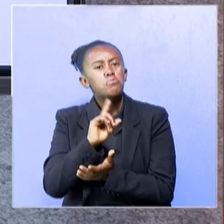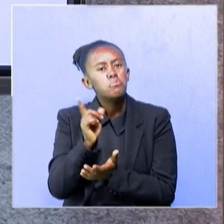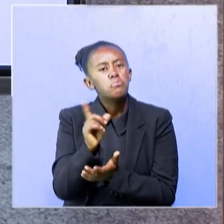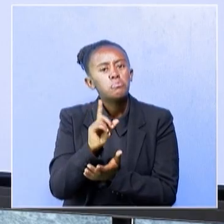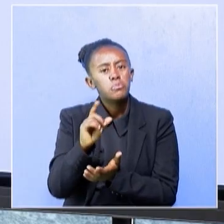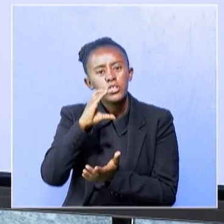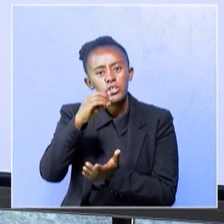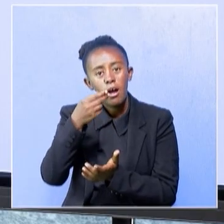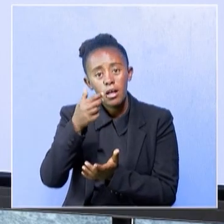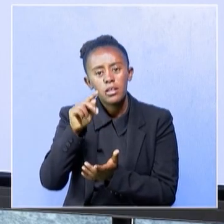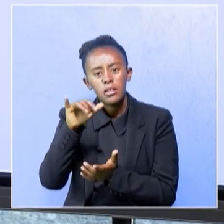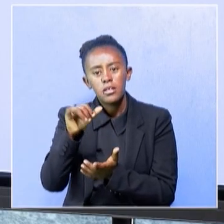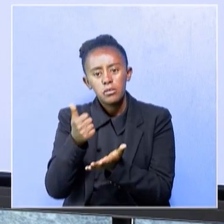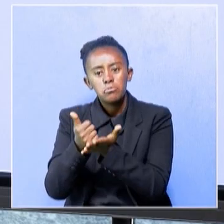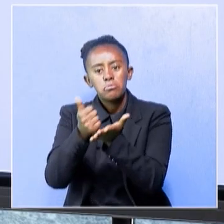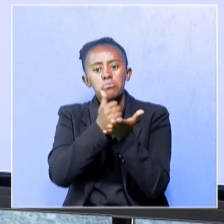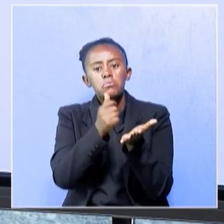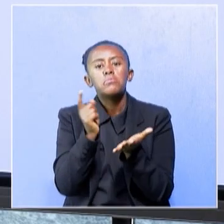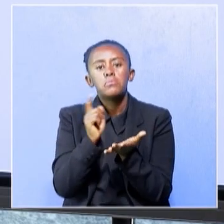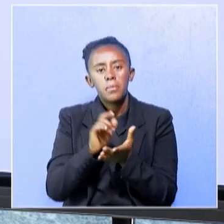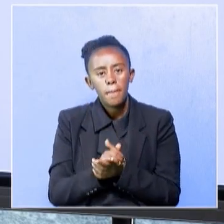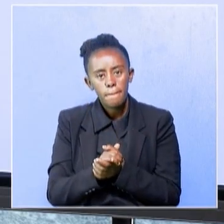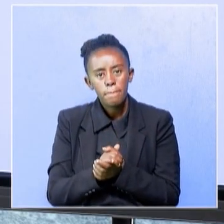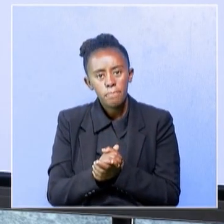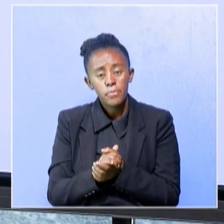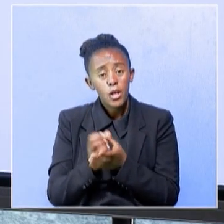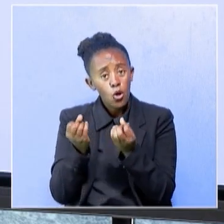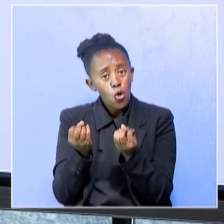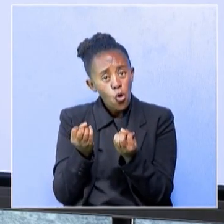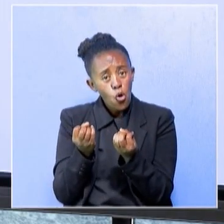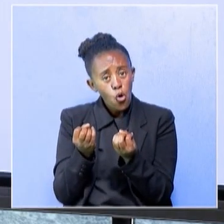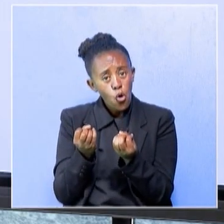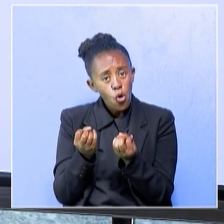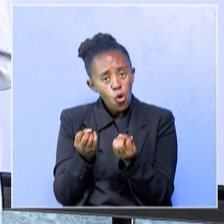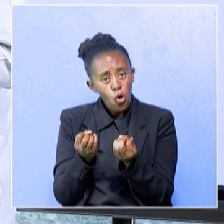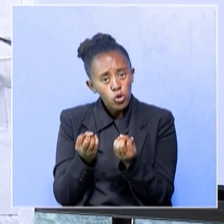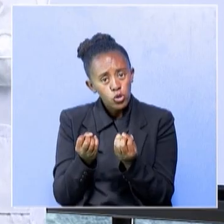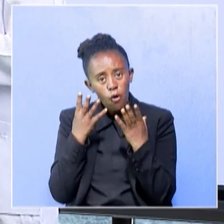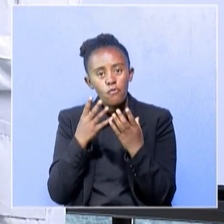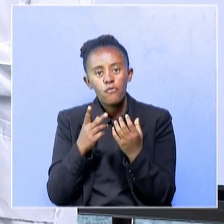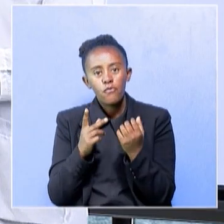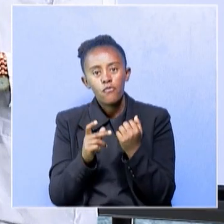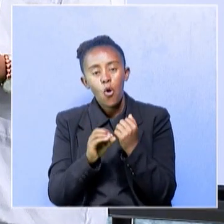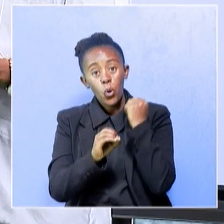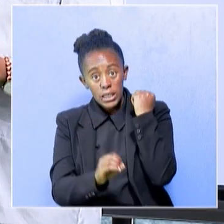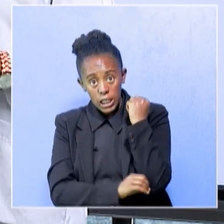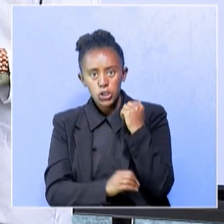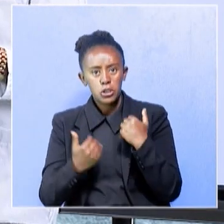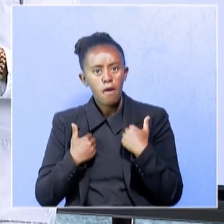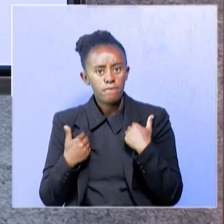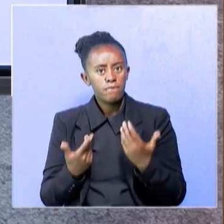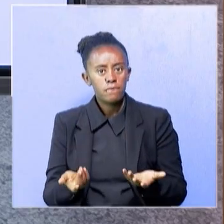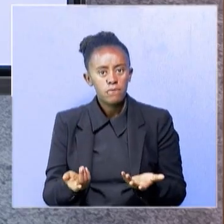that, charity. I'm sure that there are a lot of organizations in our country who